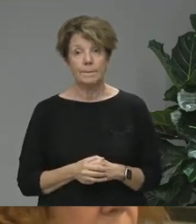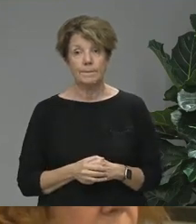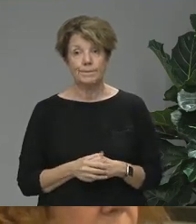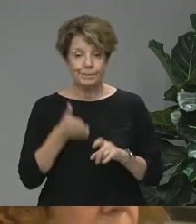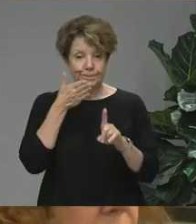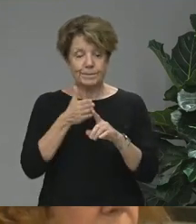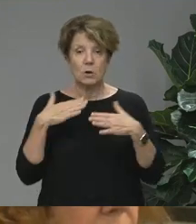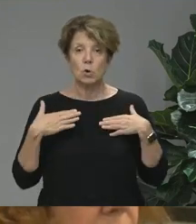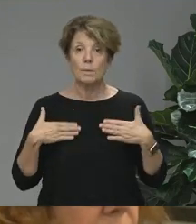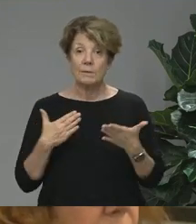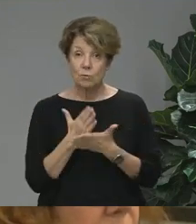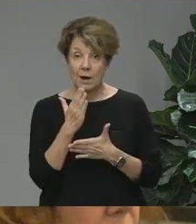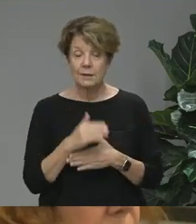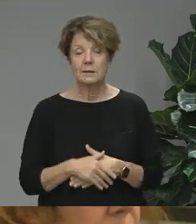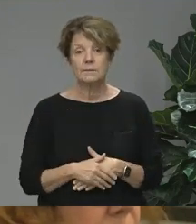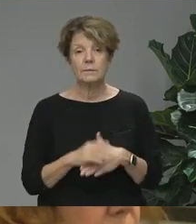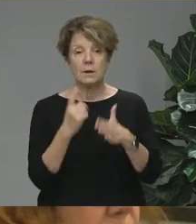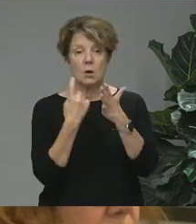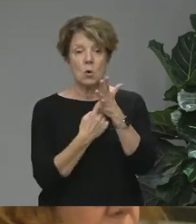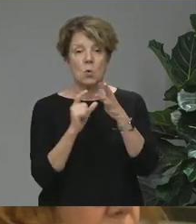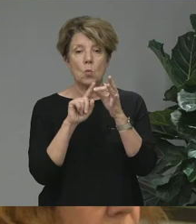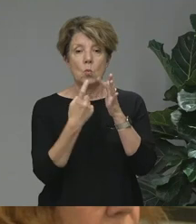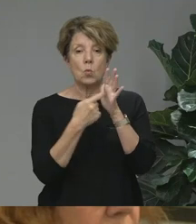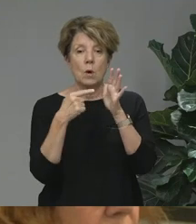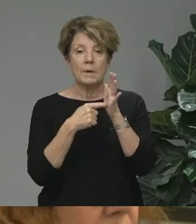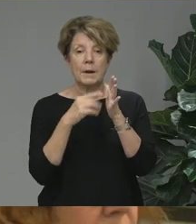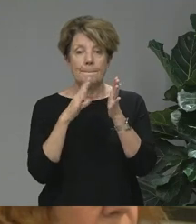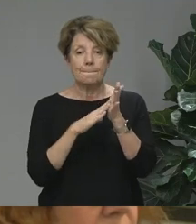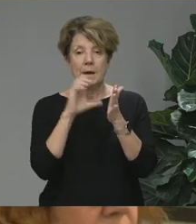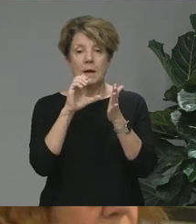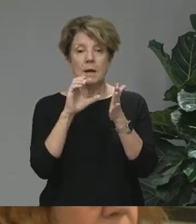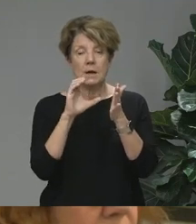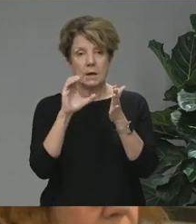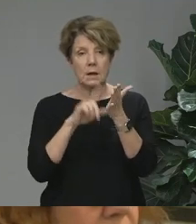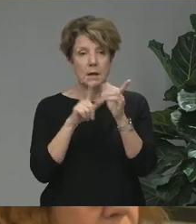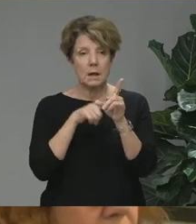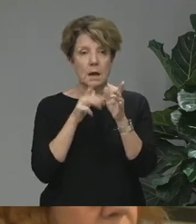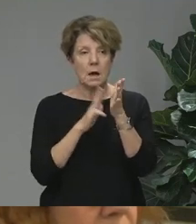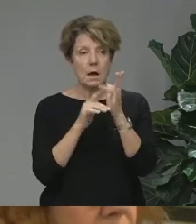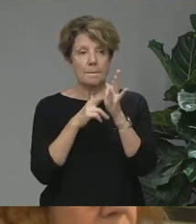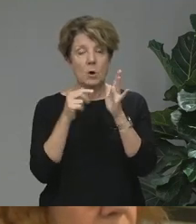human rights, Robert McClelland, is here tonight.